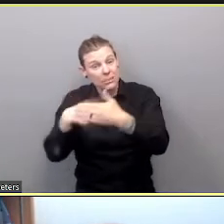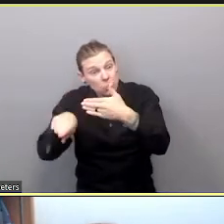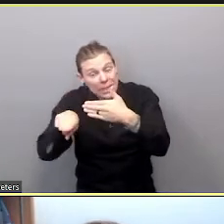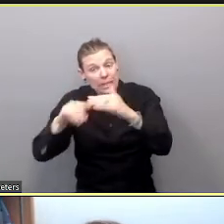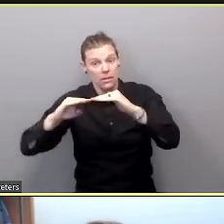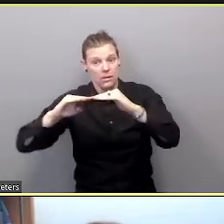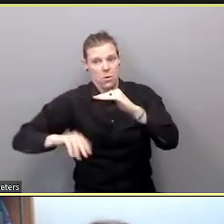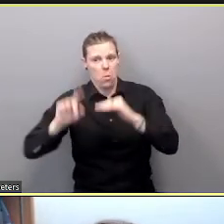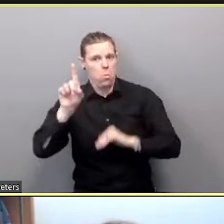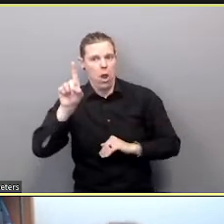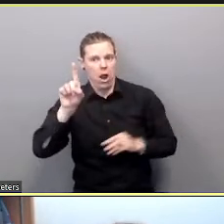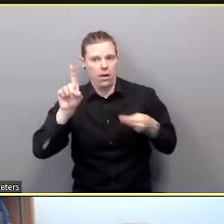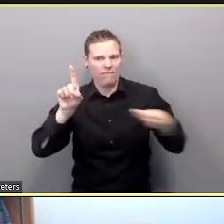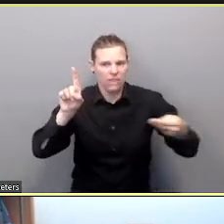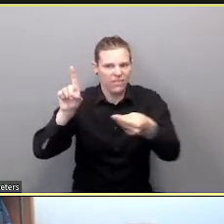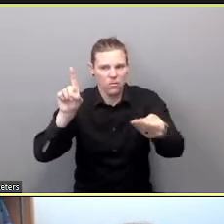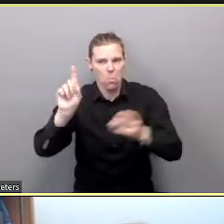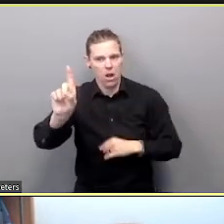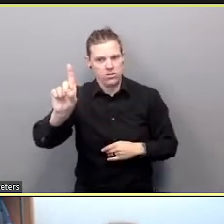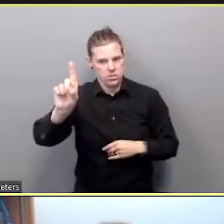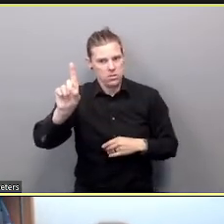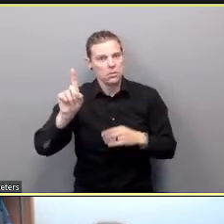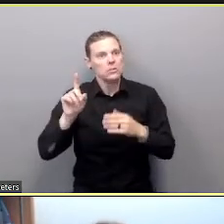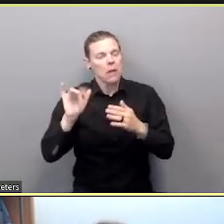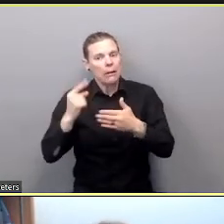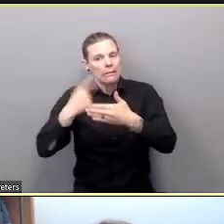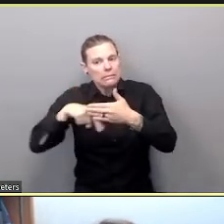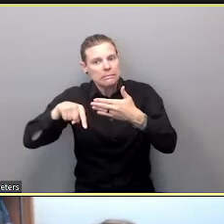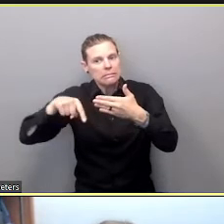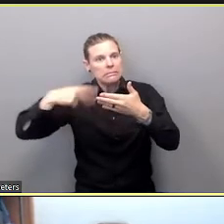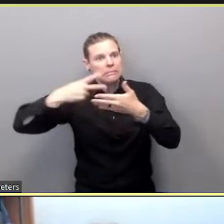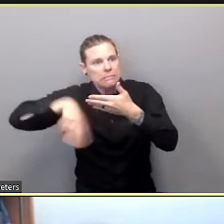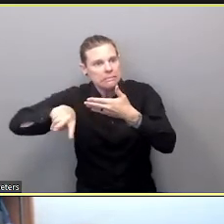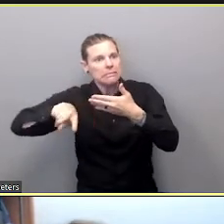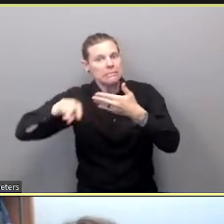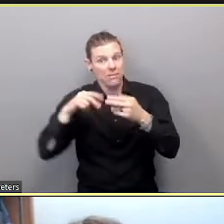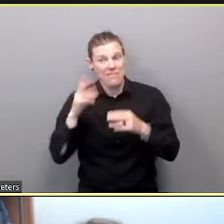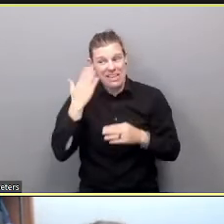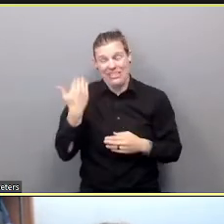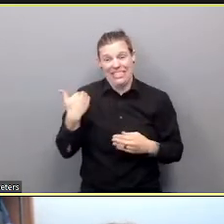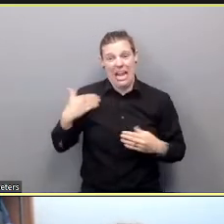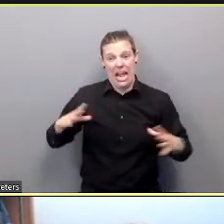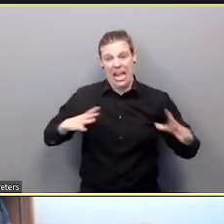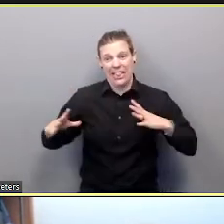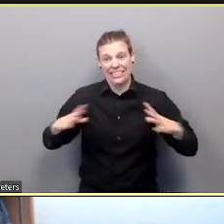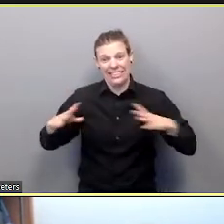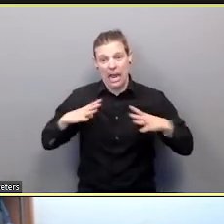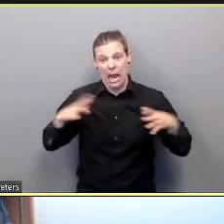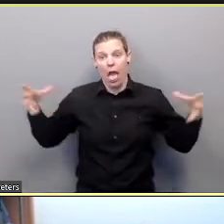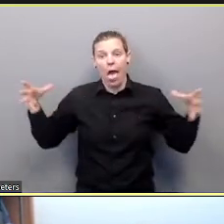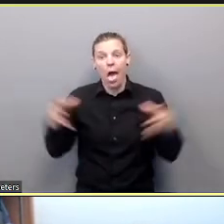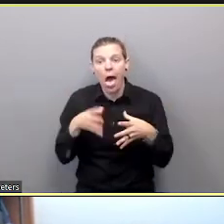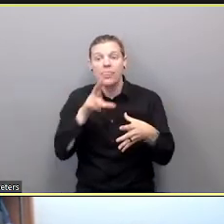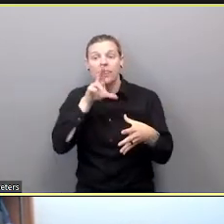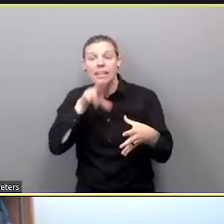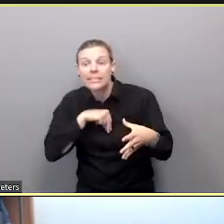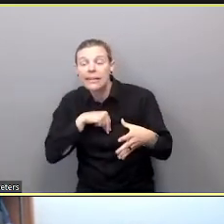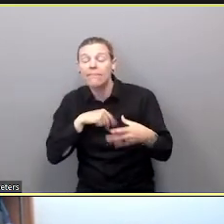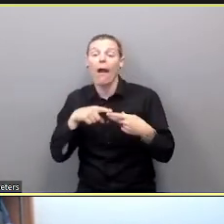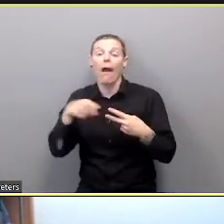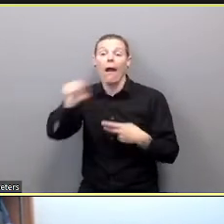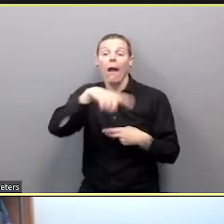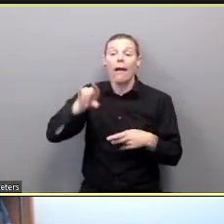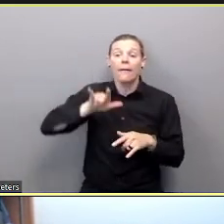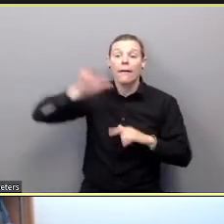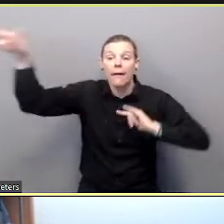especially post Thanksgiving holiday, to see if the travel and the gatherings are going to impact